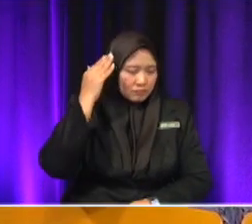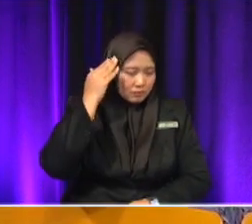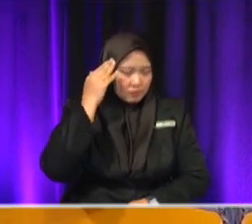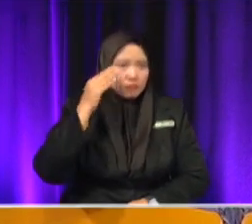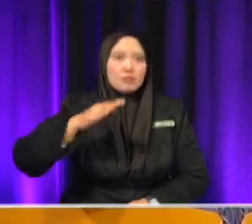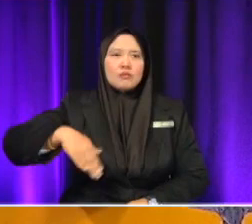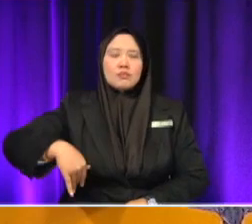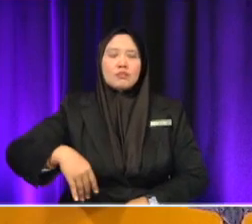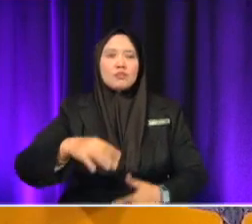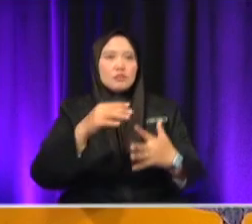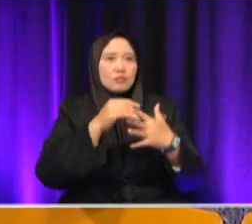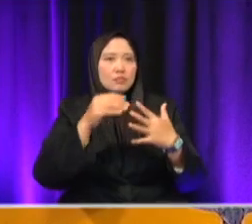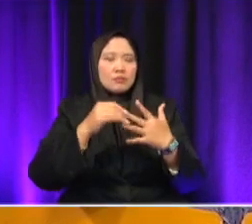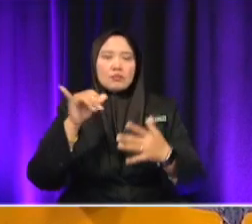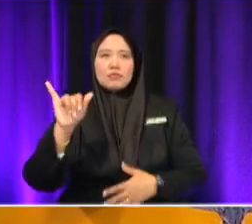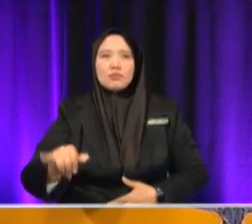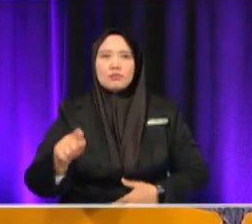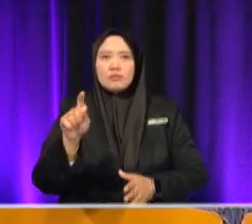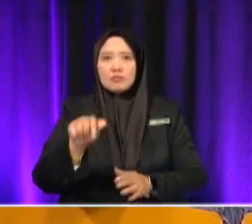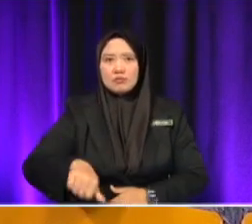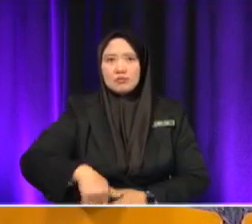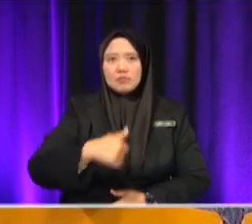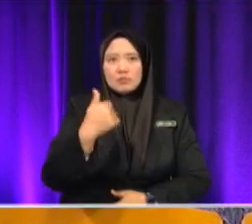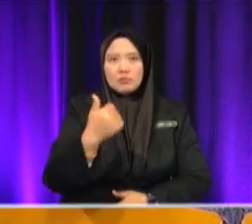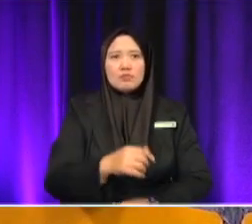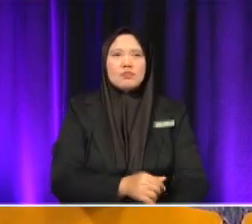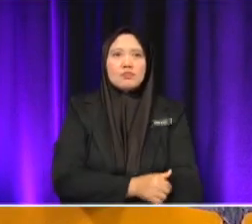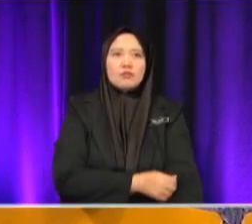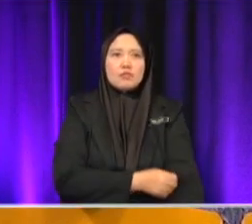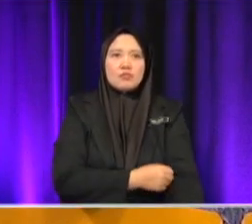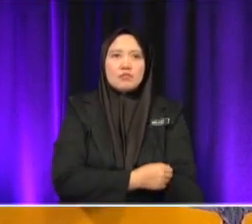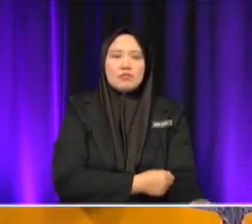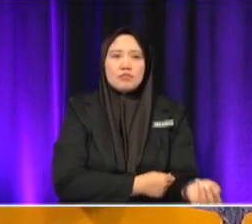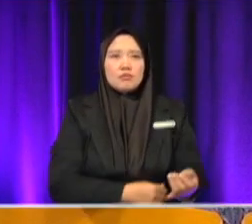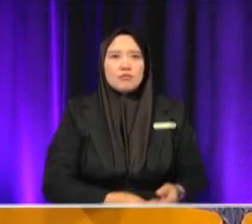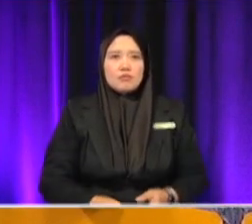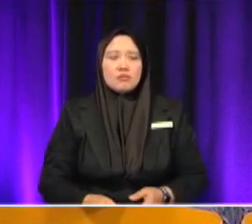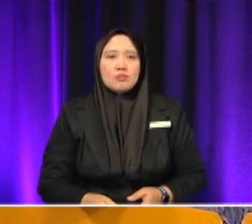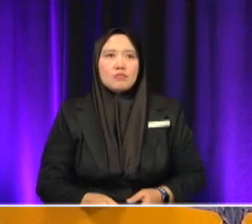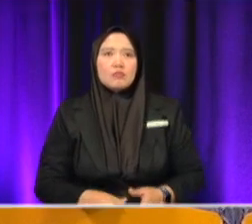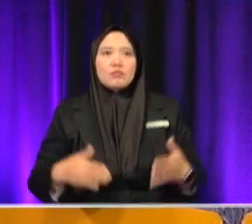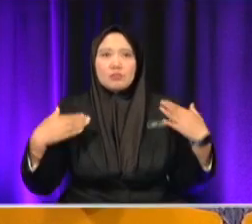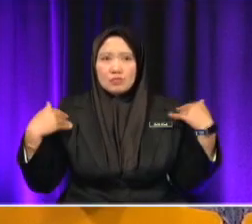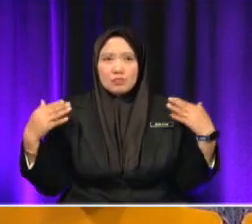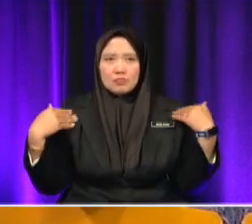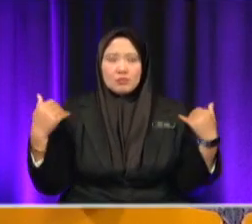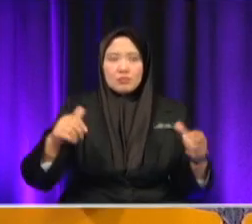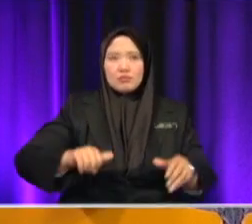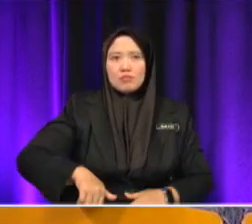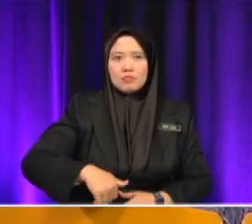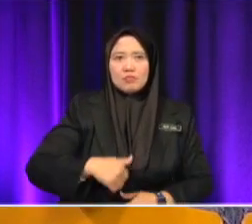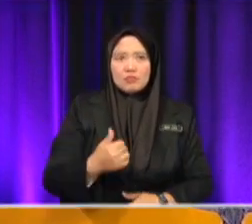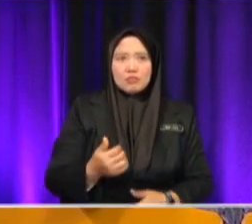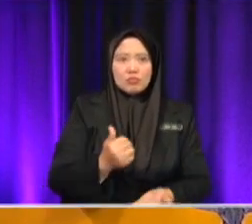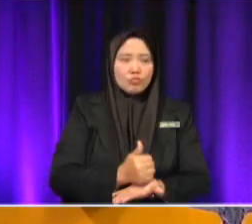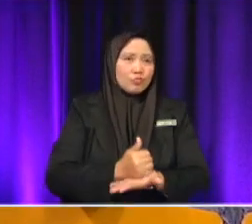the best one. Okay, and then so with the theme of happy to help, I also hope that everyone would be ready